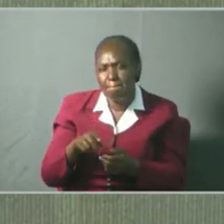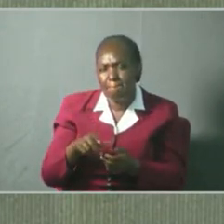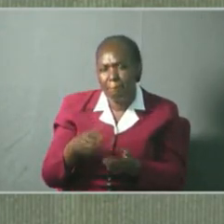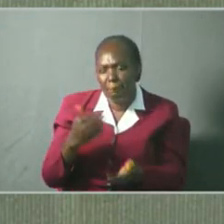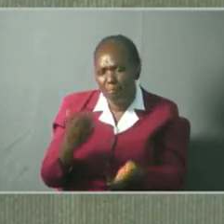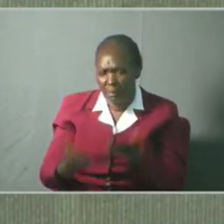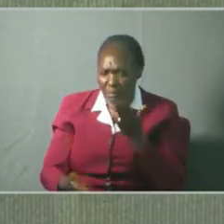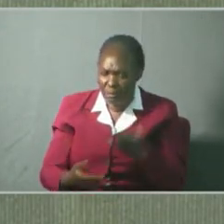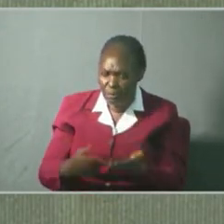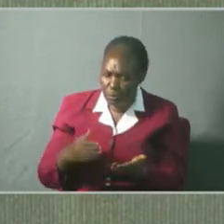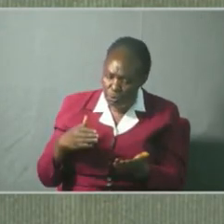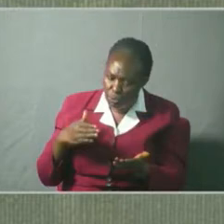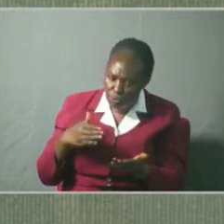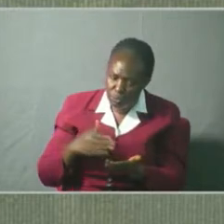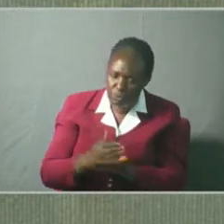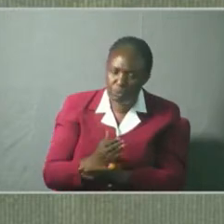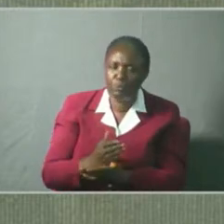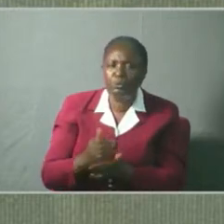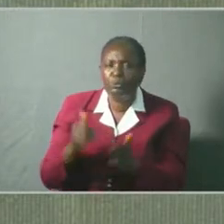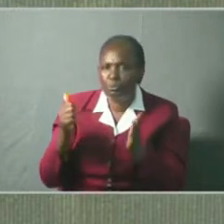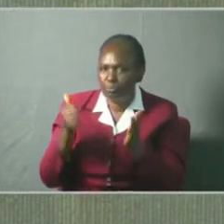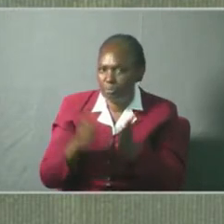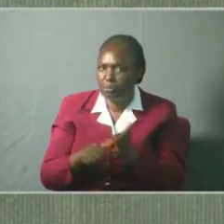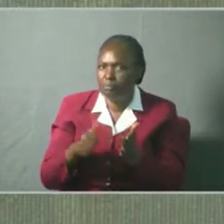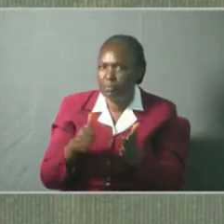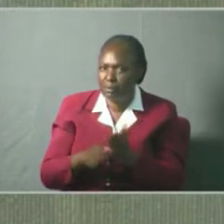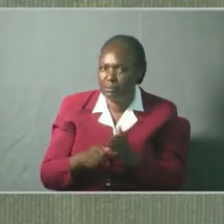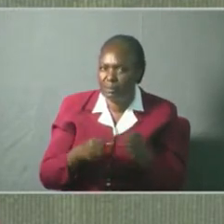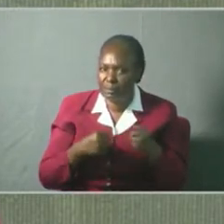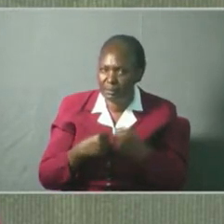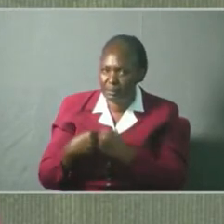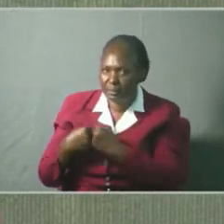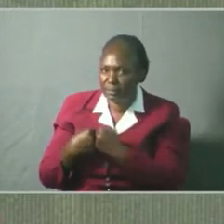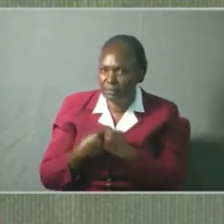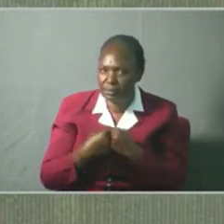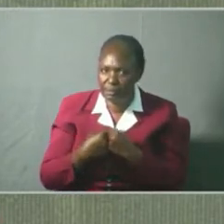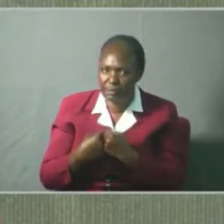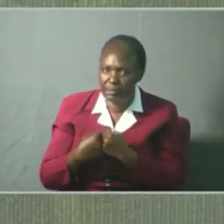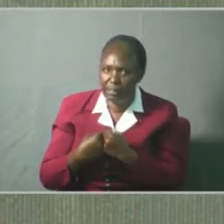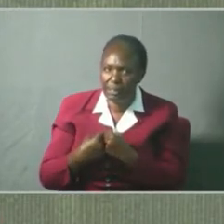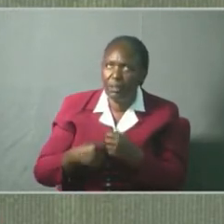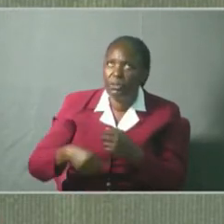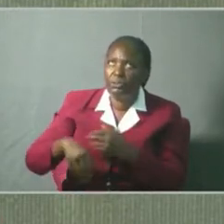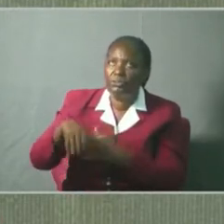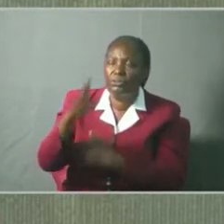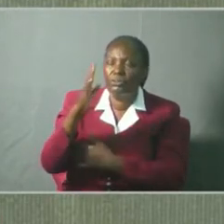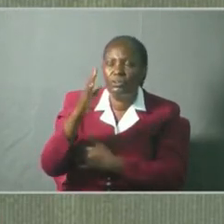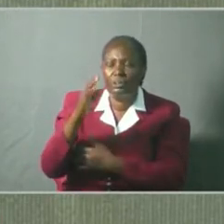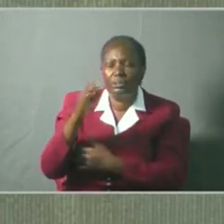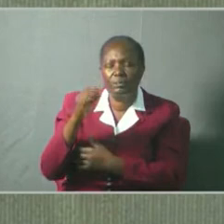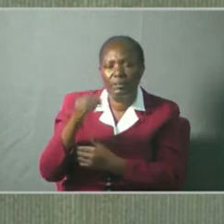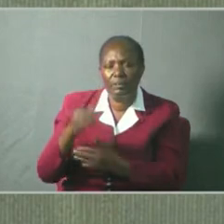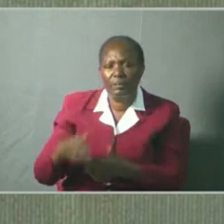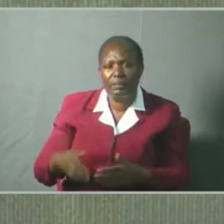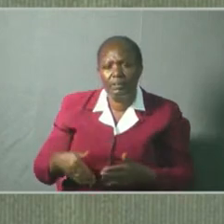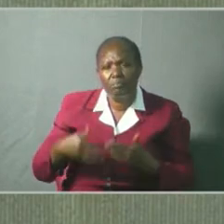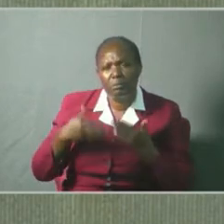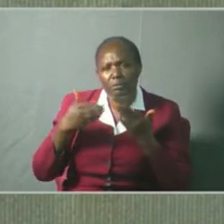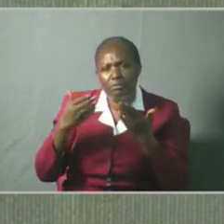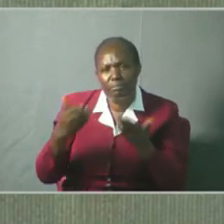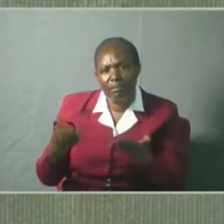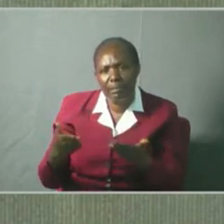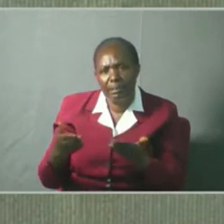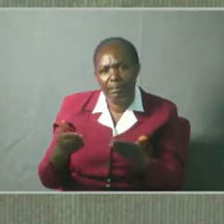right now. I've gone through that, but the Lord enabled me even to cover some debts. I was even wondering of